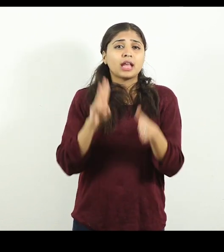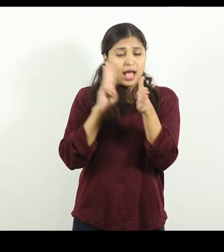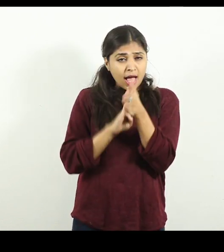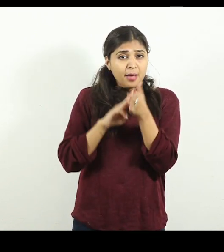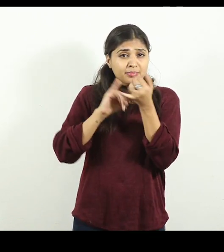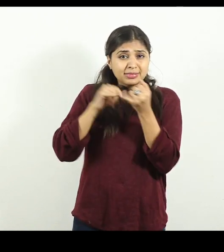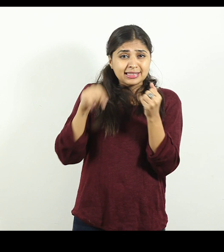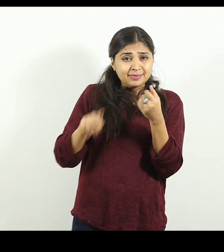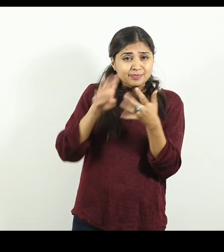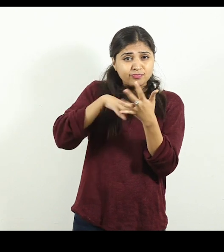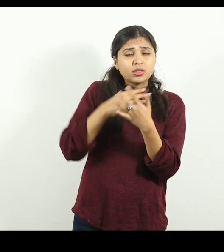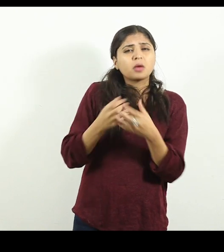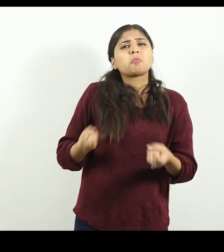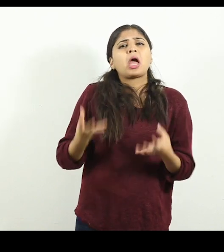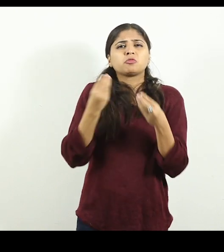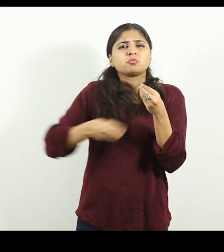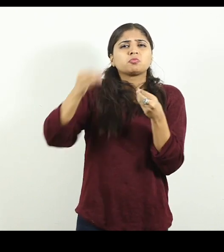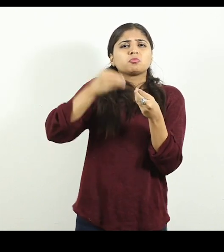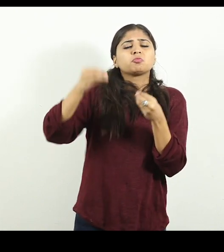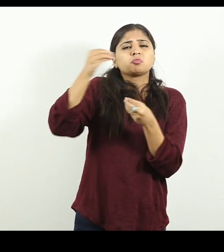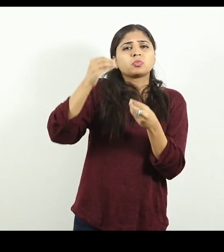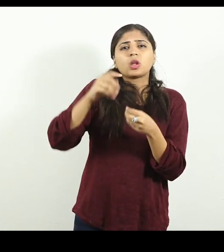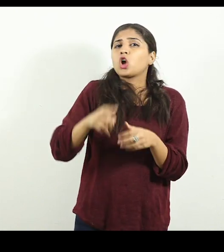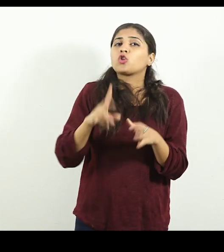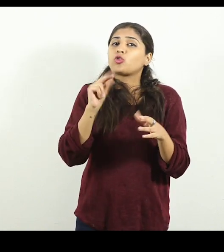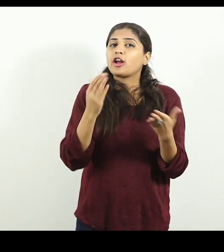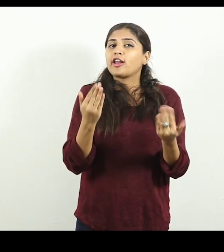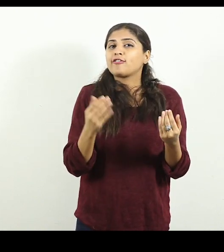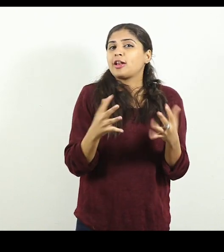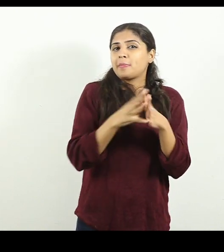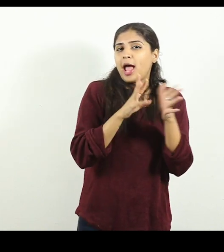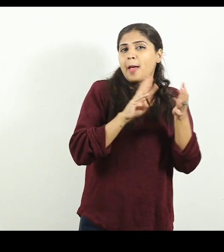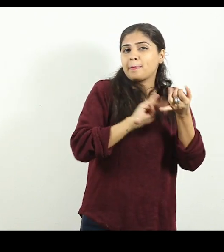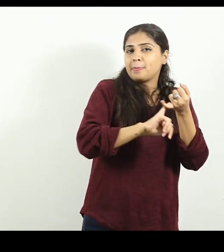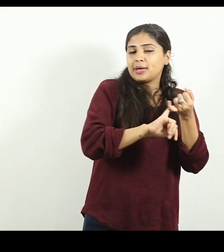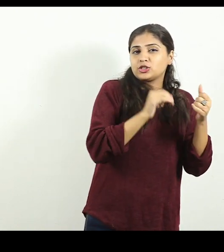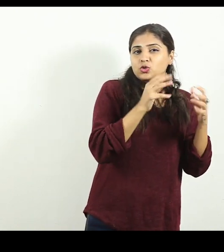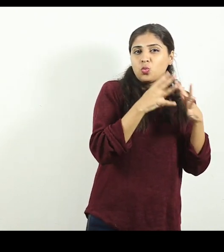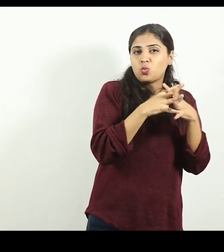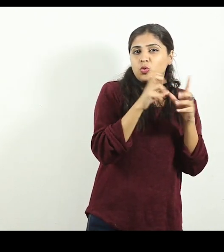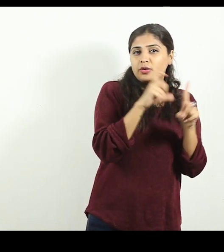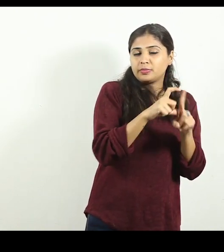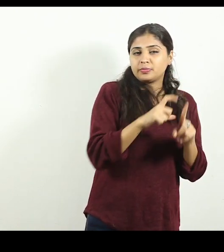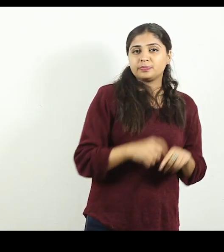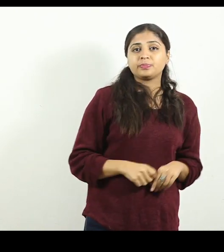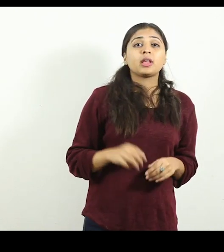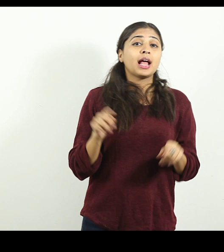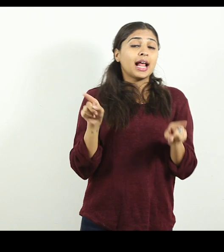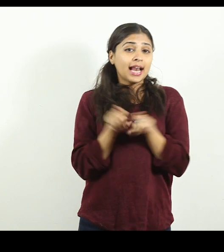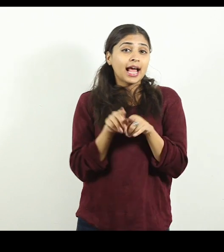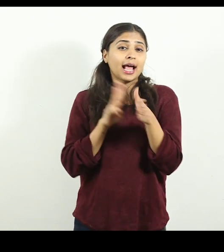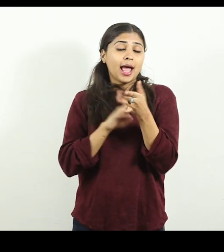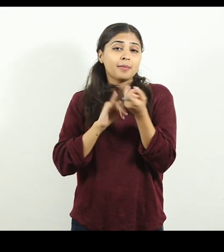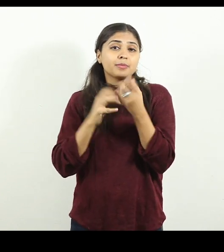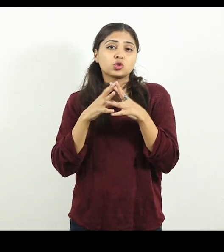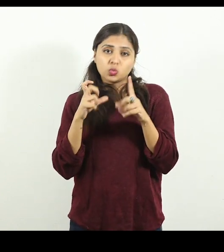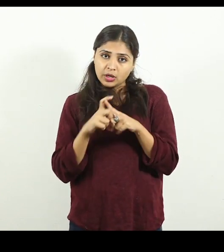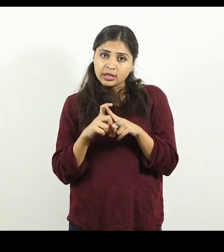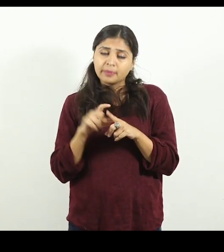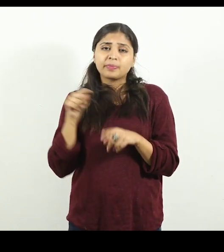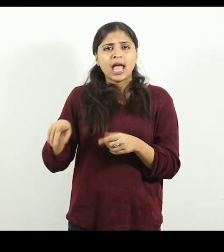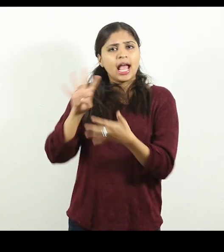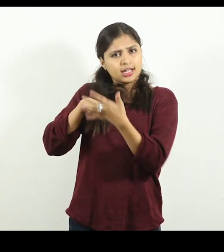many additional features and tools that are not available in MS Word. Like MS Word, MS